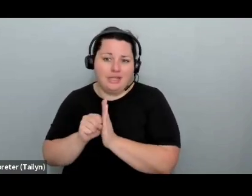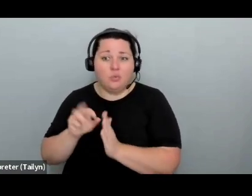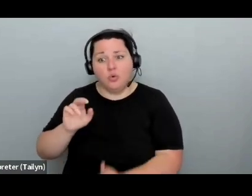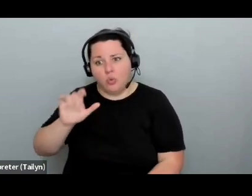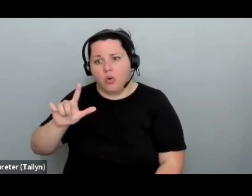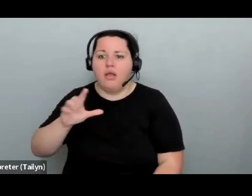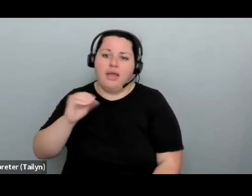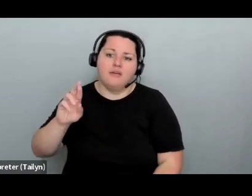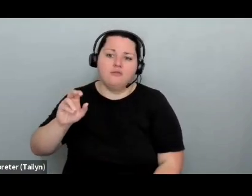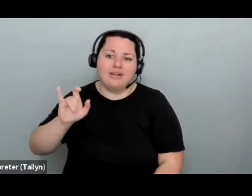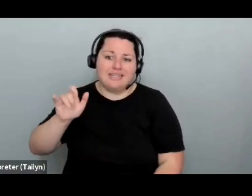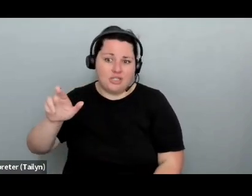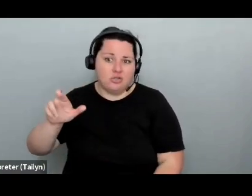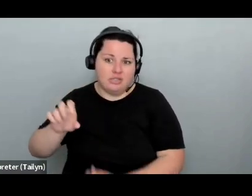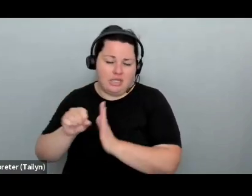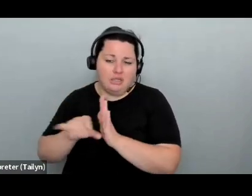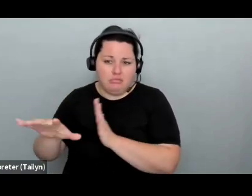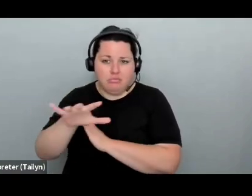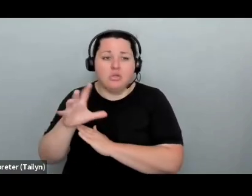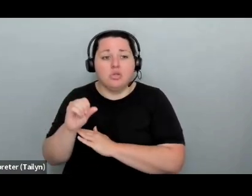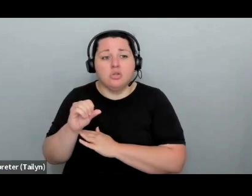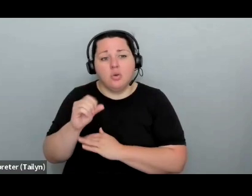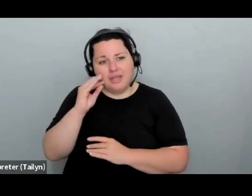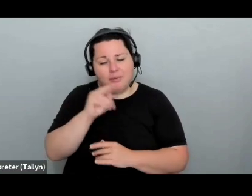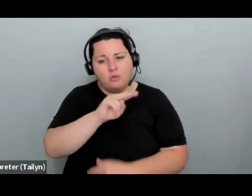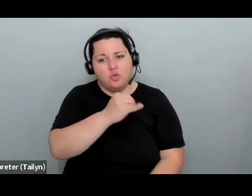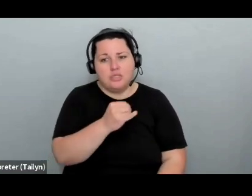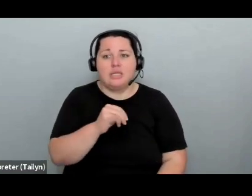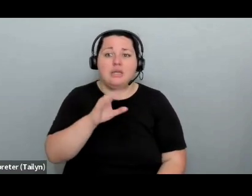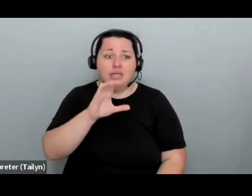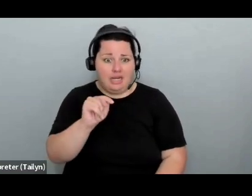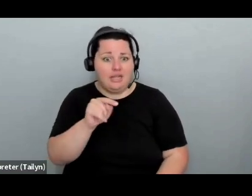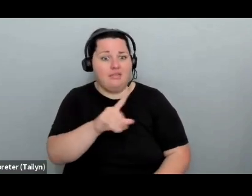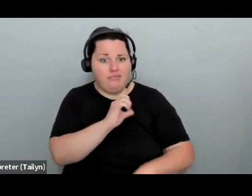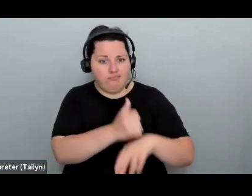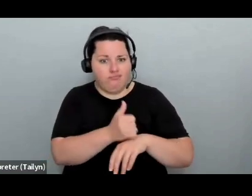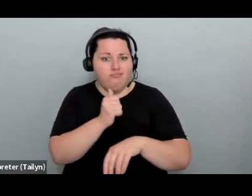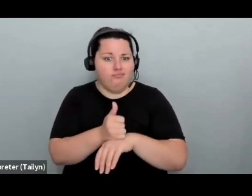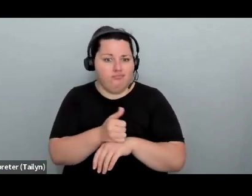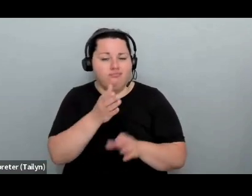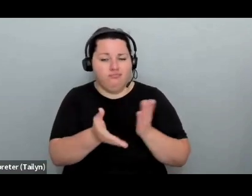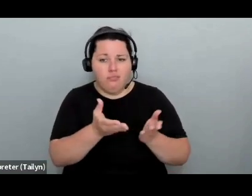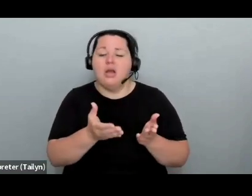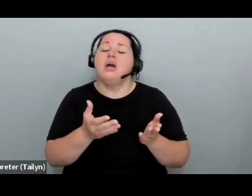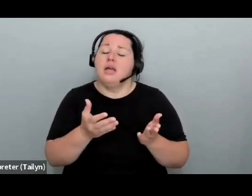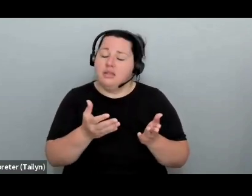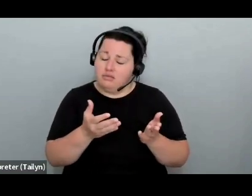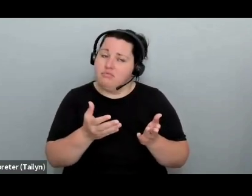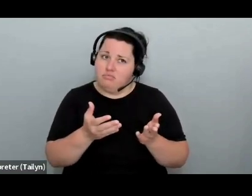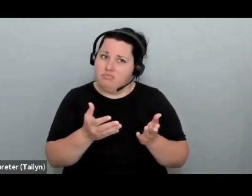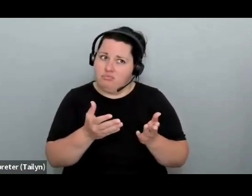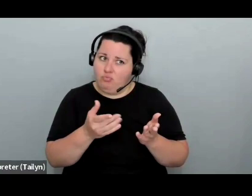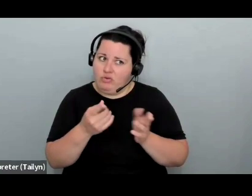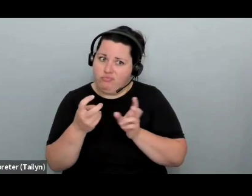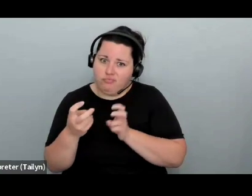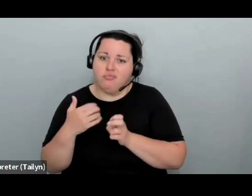really, think about some of the assets that Jersey and Connecticut have paved the way in many cases. One